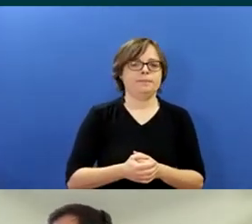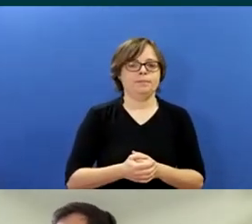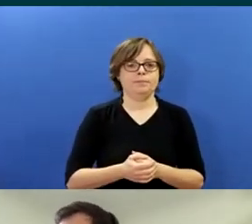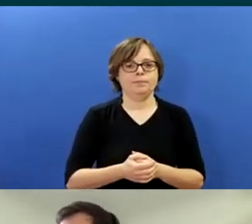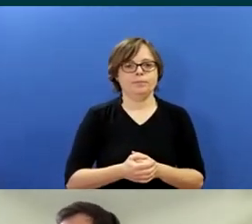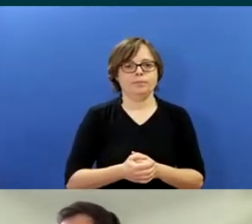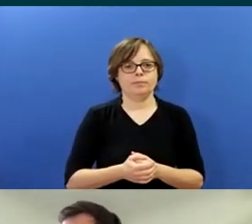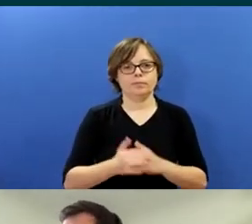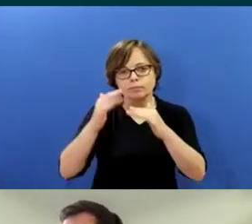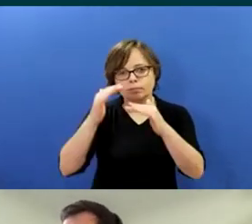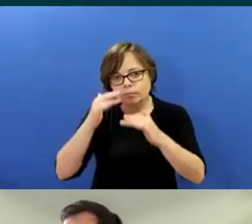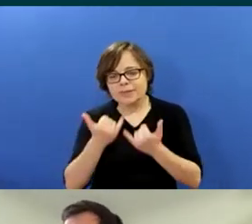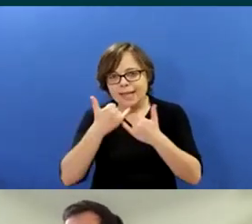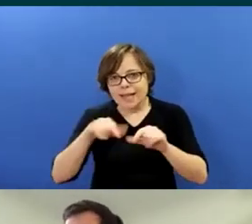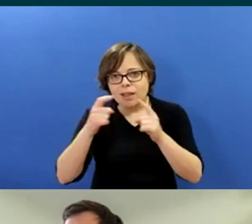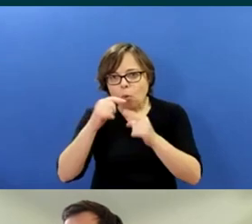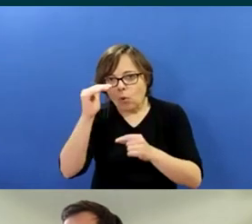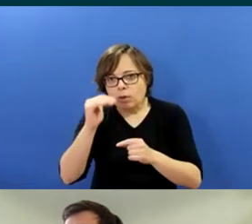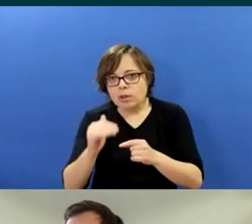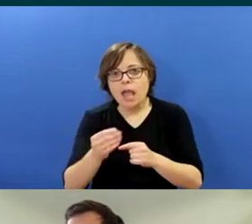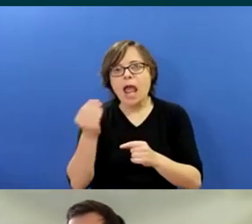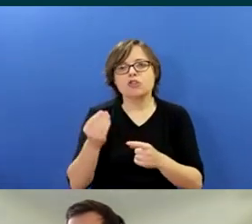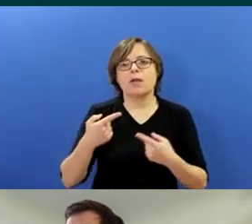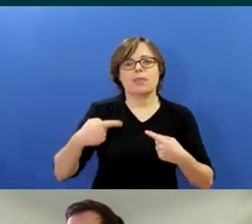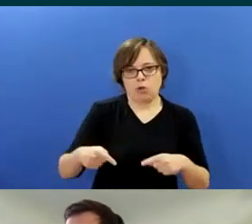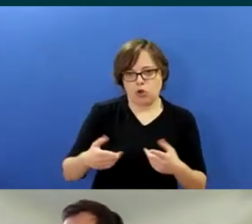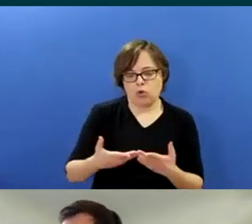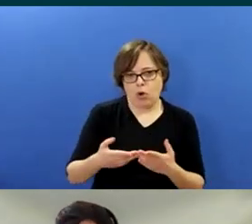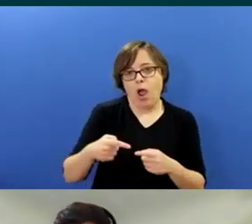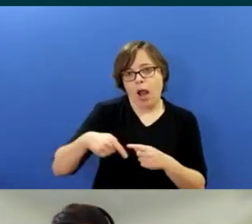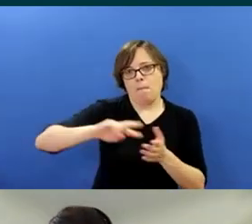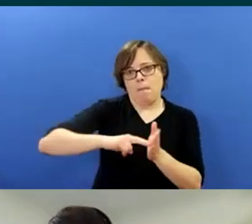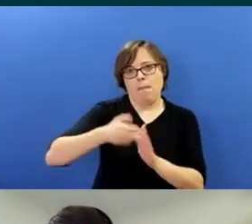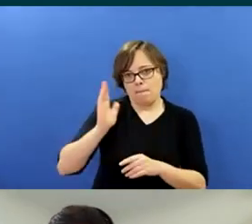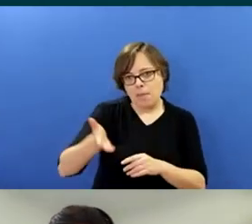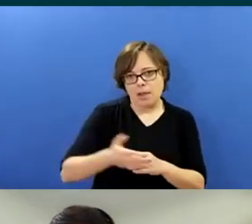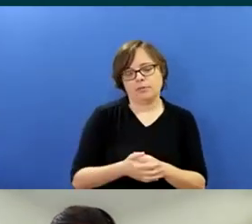And then implementation is planned for autumn, starting this autumn.